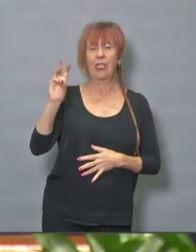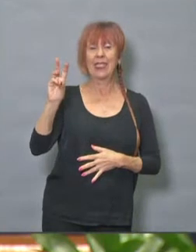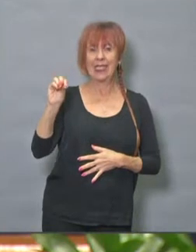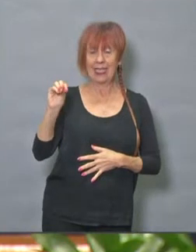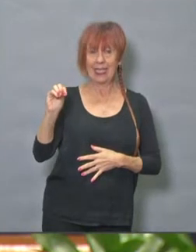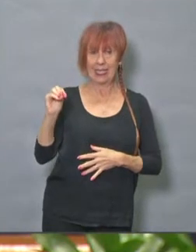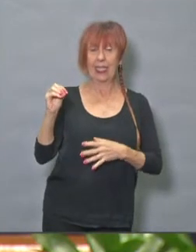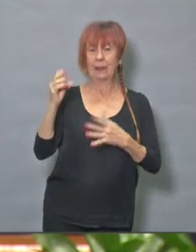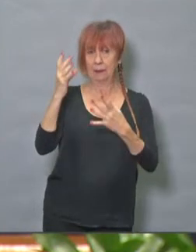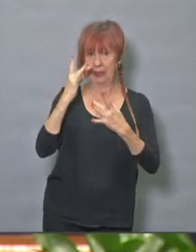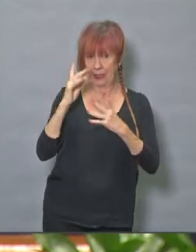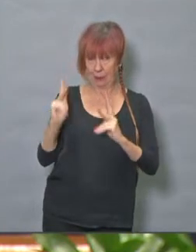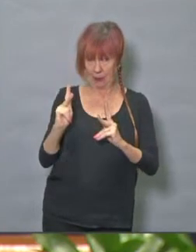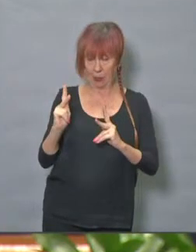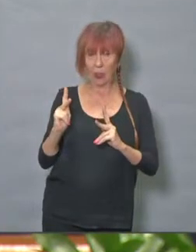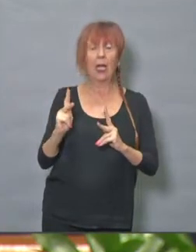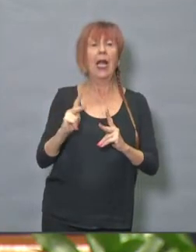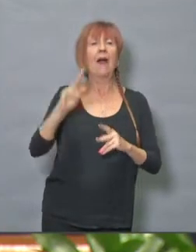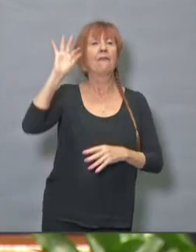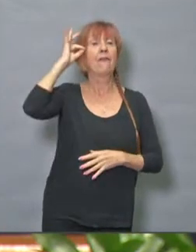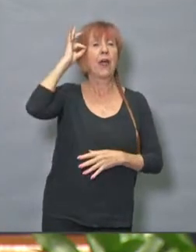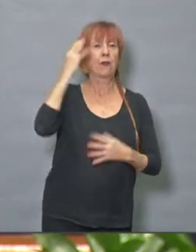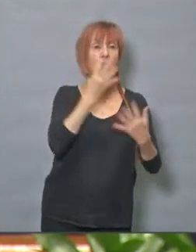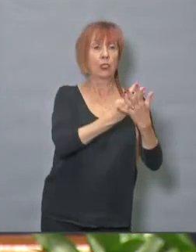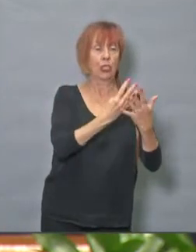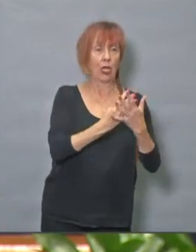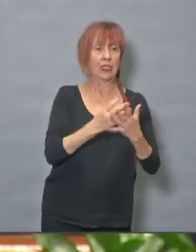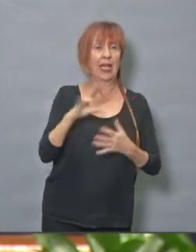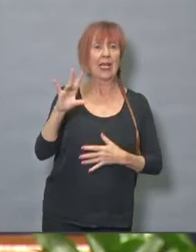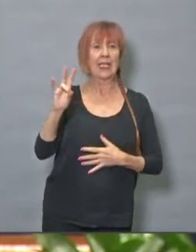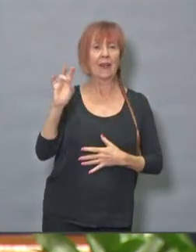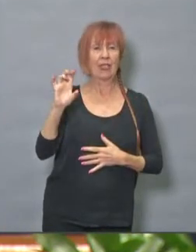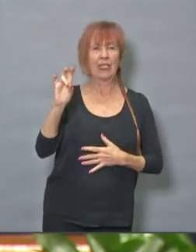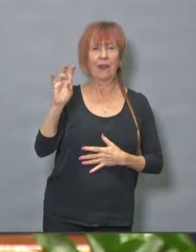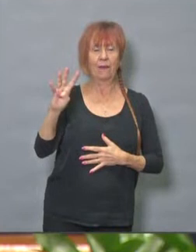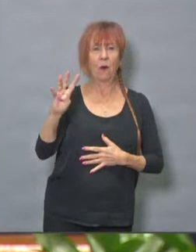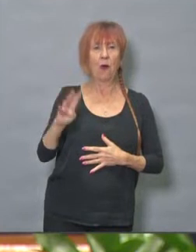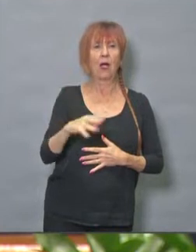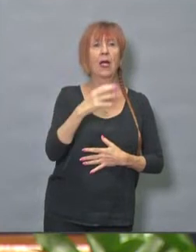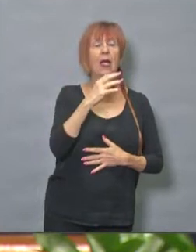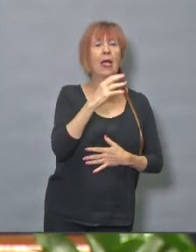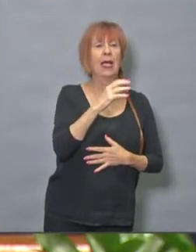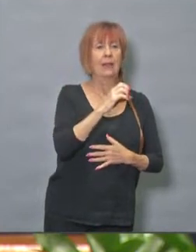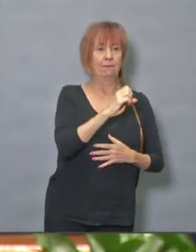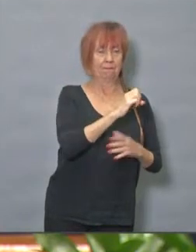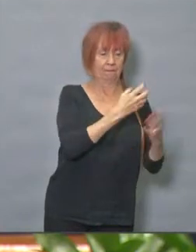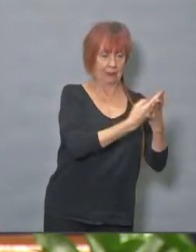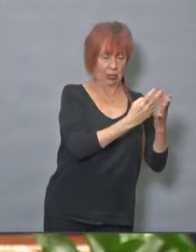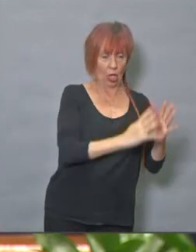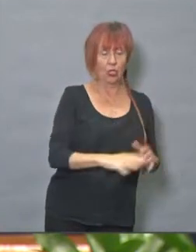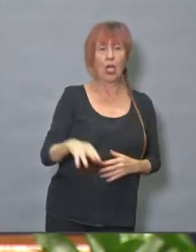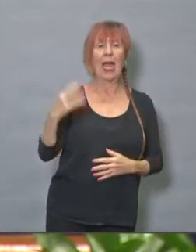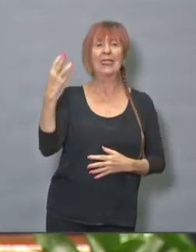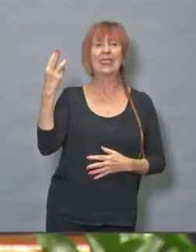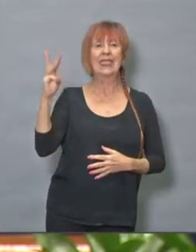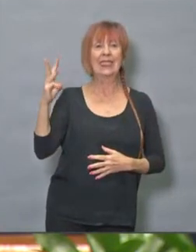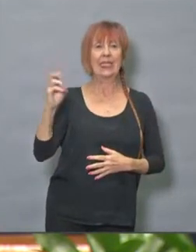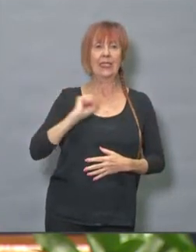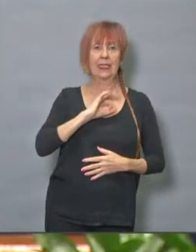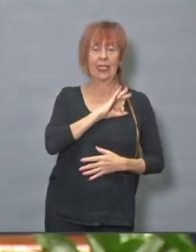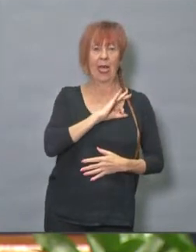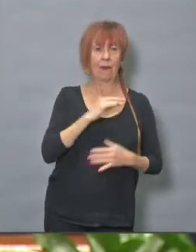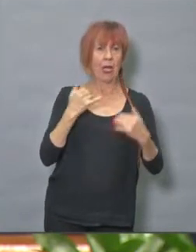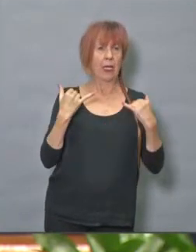facilities, 744 among people who are incarcerated, and 16 among staff. There are now